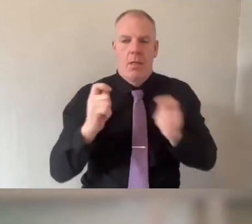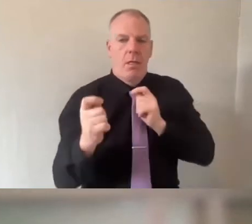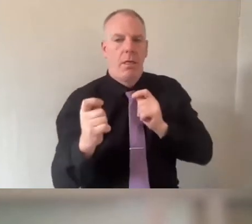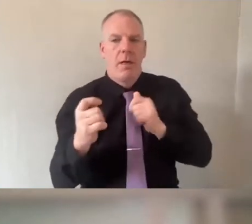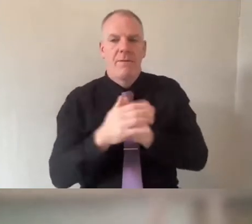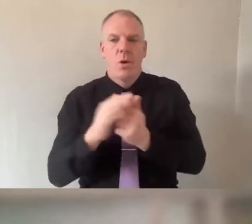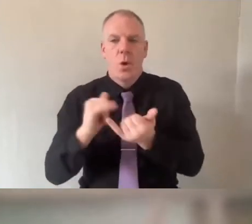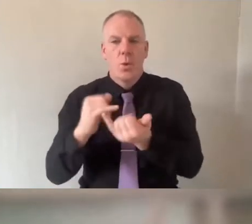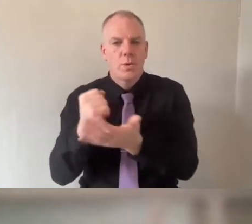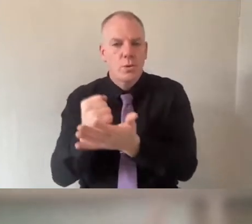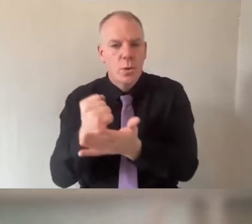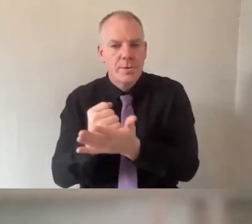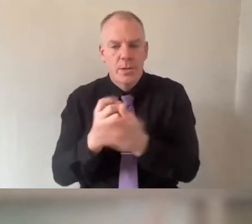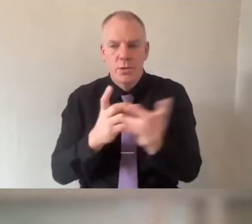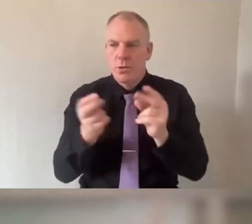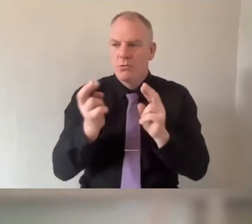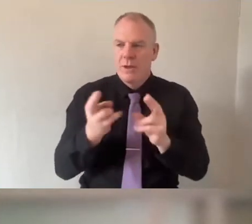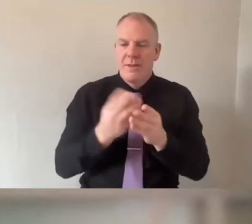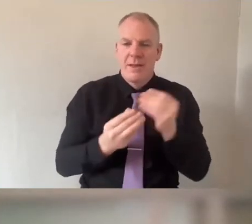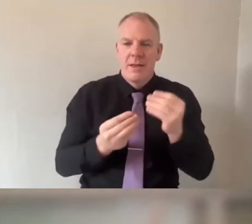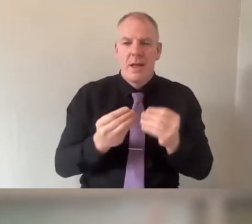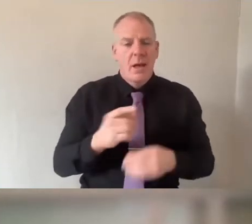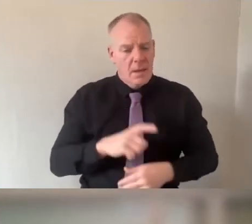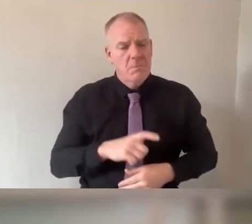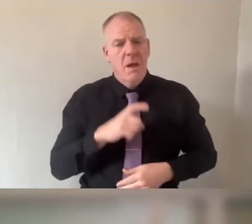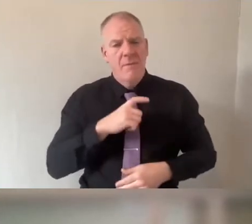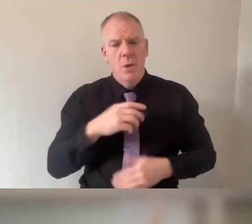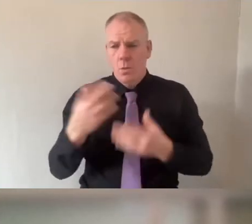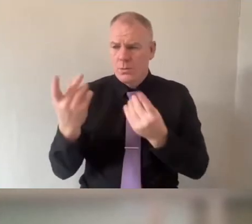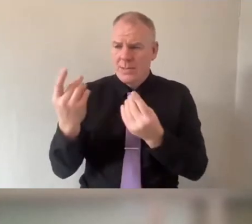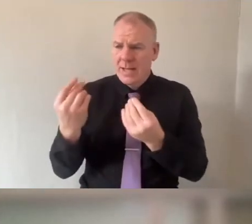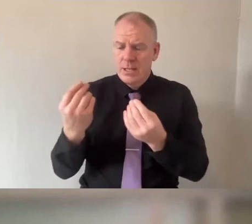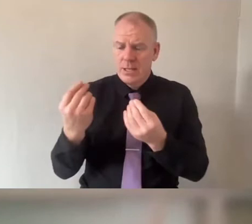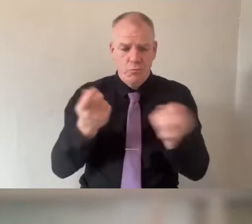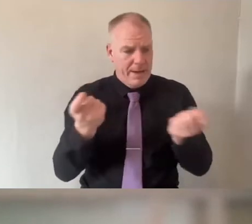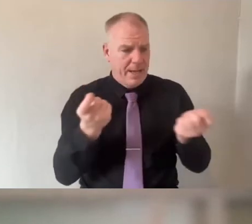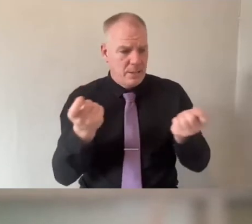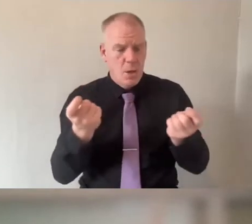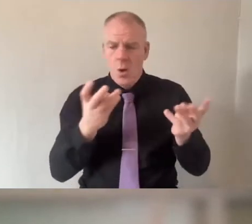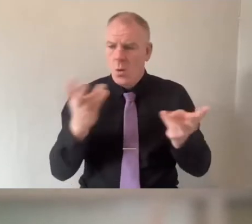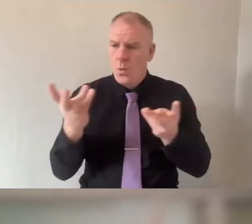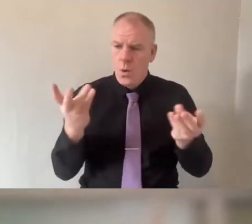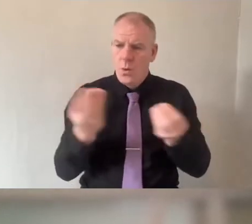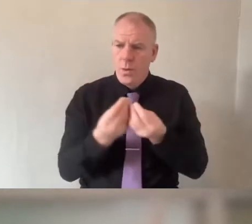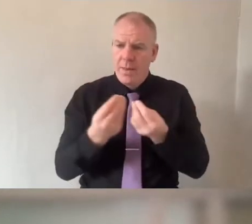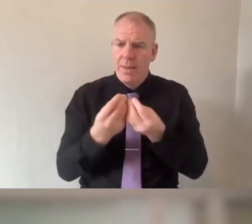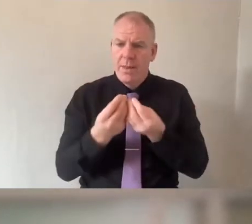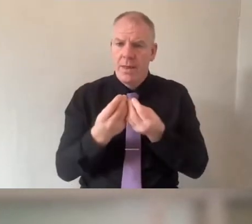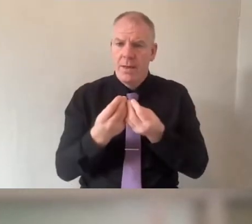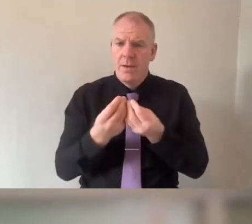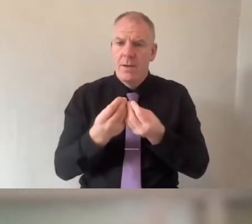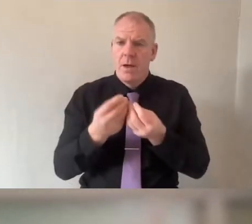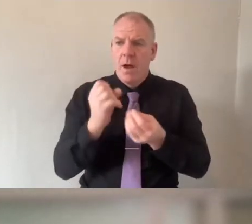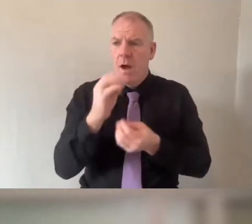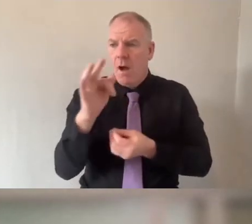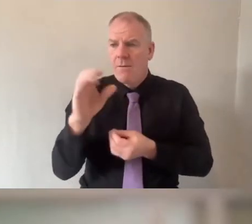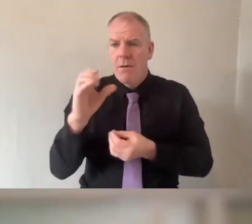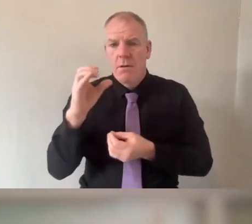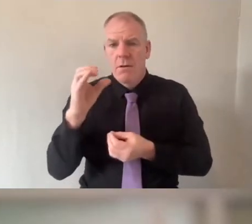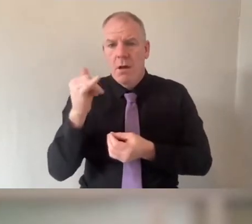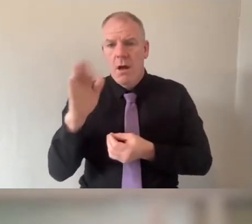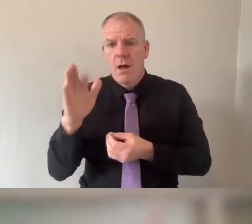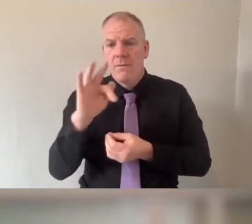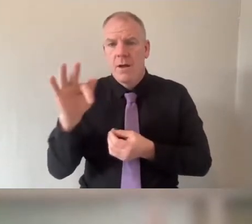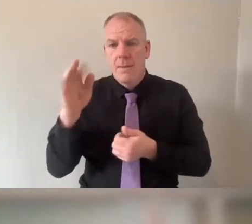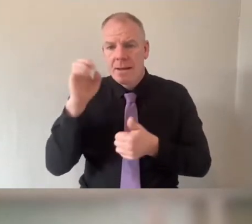learners to do the right thing. And I'm confident that what we've done as regulators, working very much in conjunction with Ofqual in England, SIA